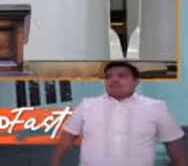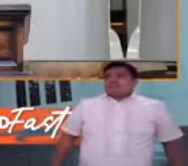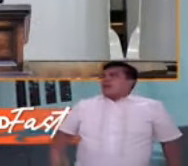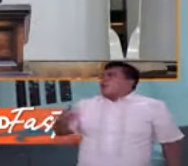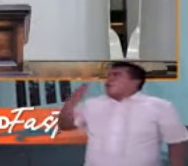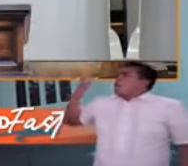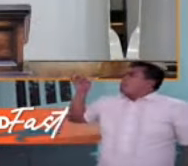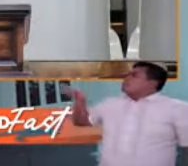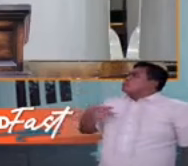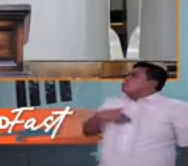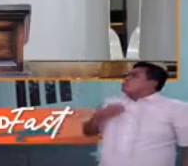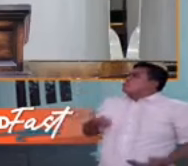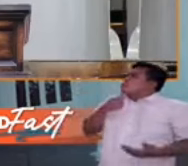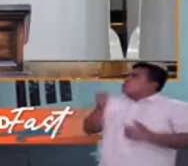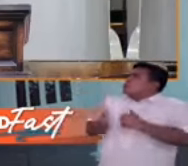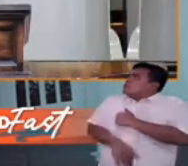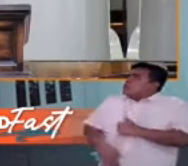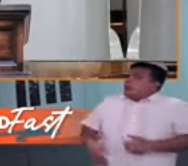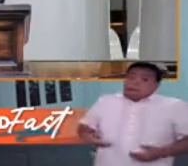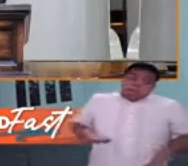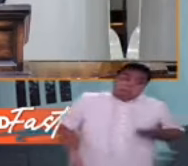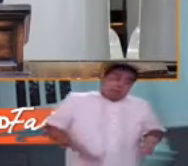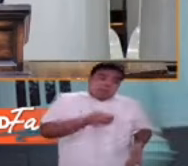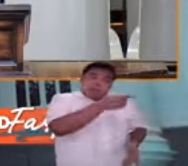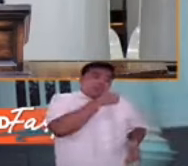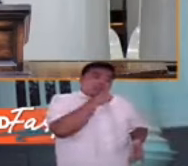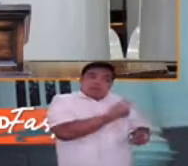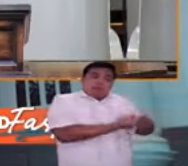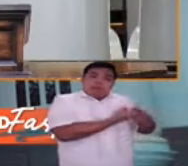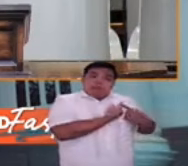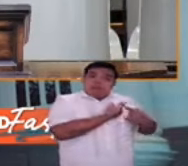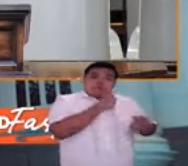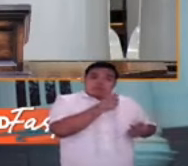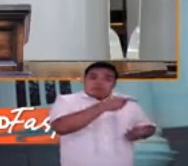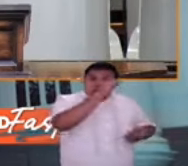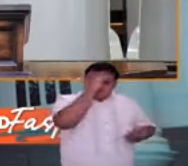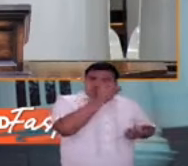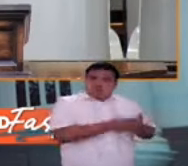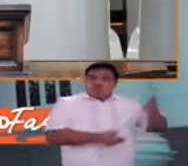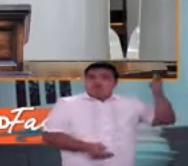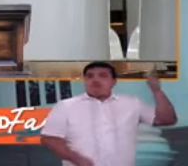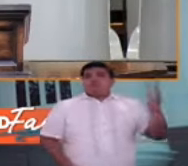lagi ko bunalis Ginoo. Oy, basig di ka anak sa Ginoo. You better check, examine yourself.